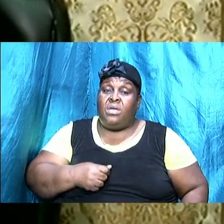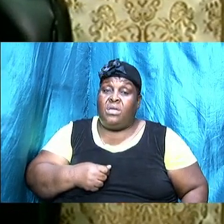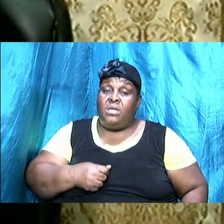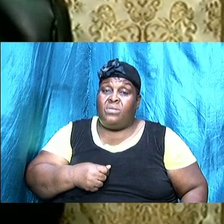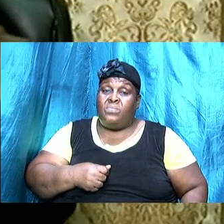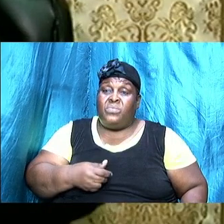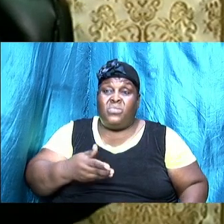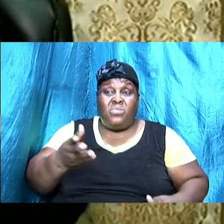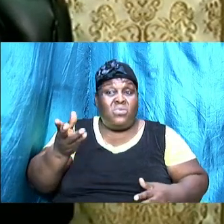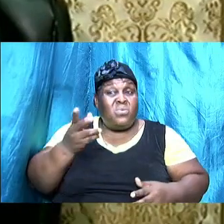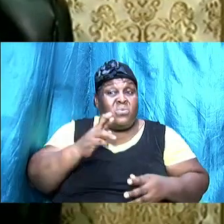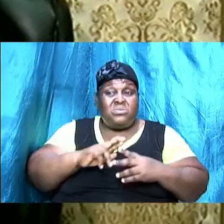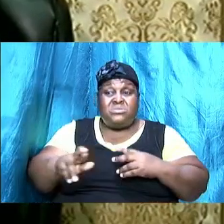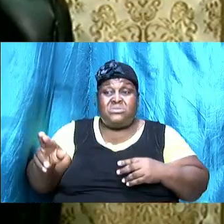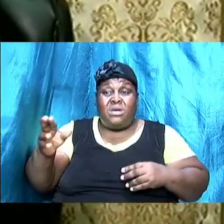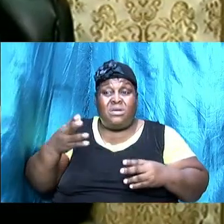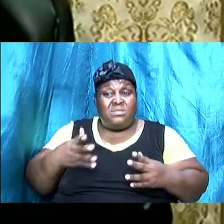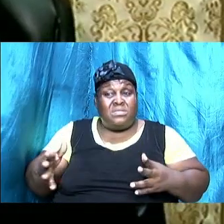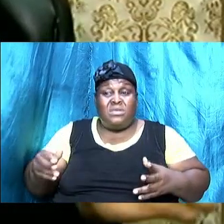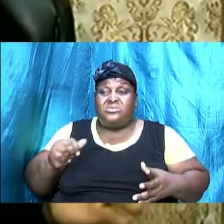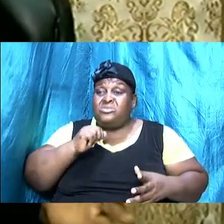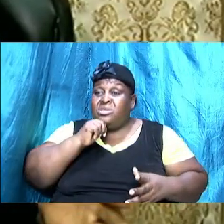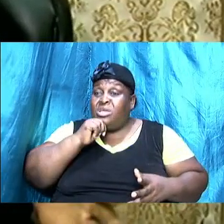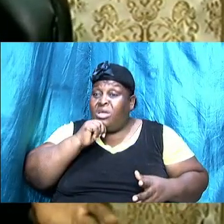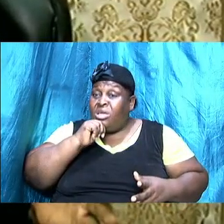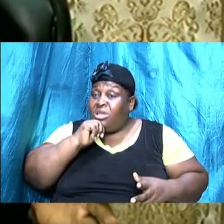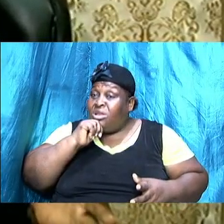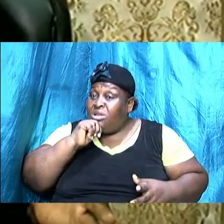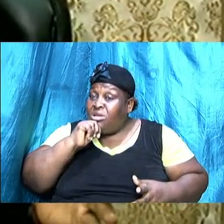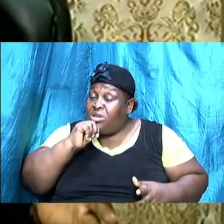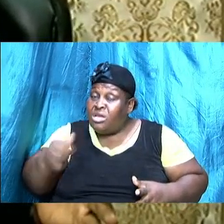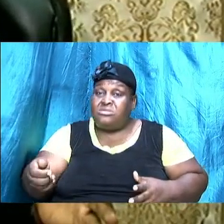just untenable, unacceptable.